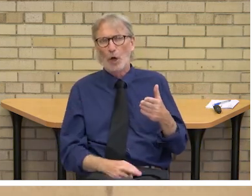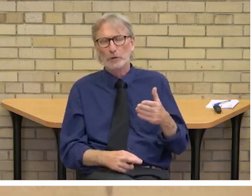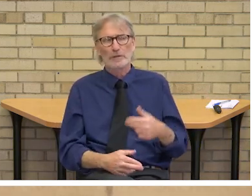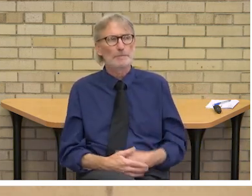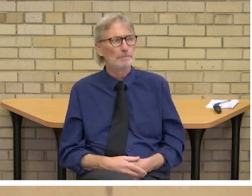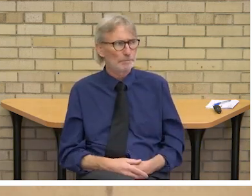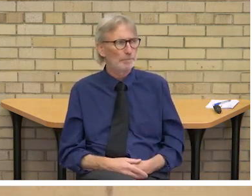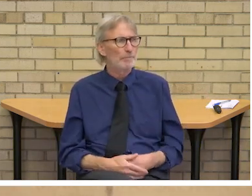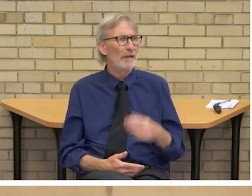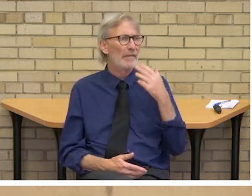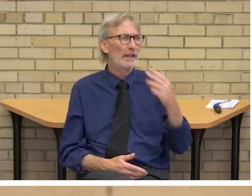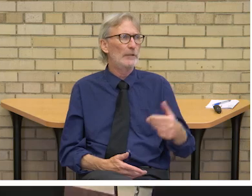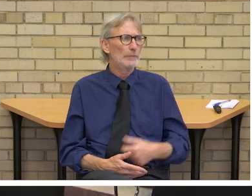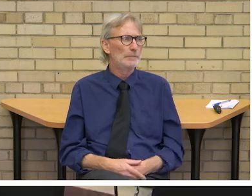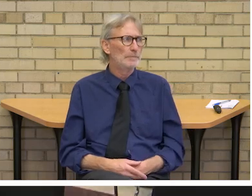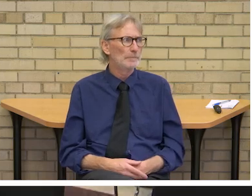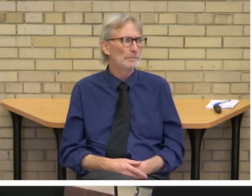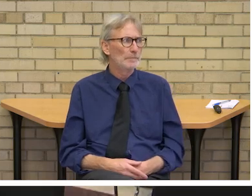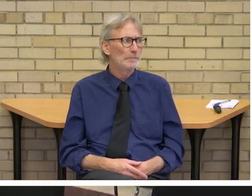yeah, thank you, though.